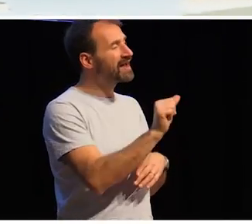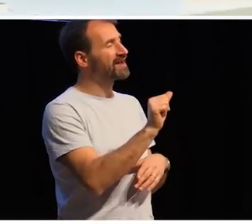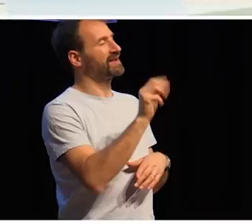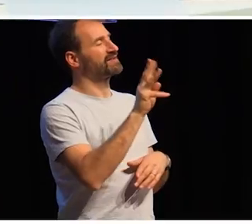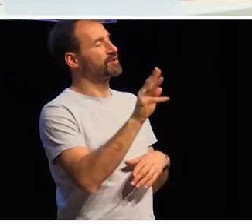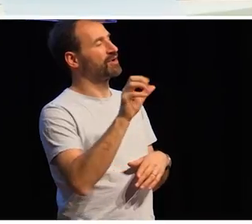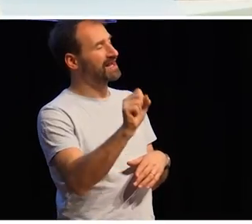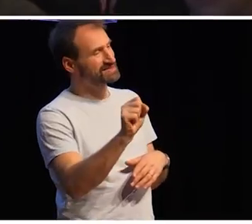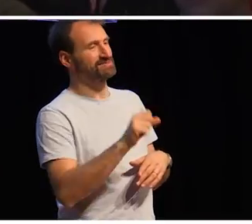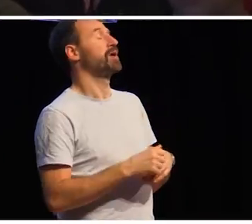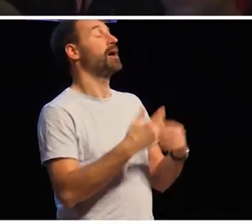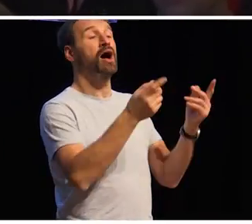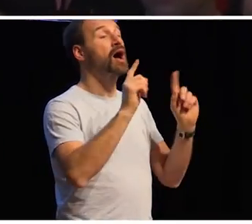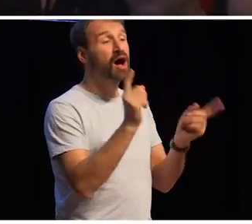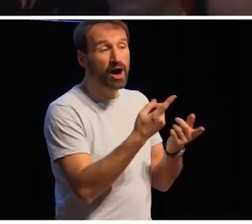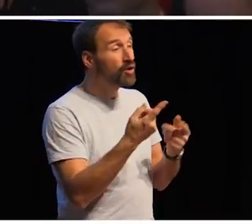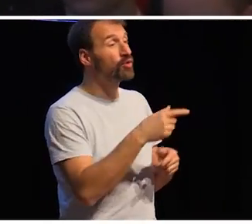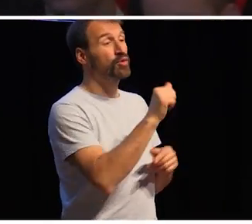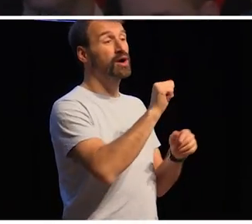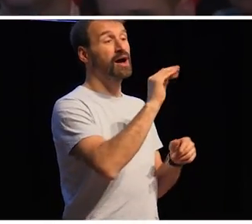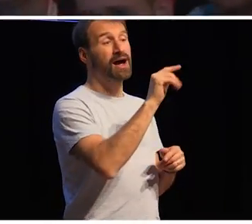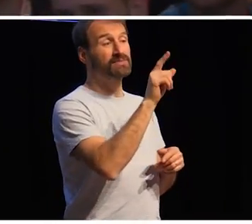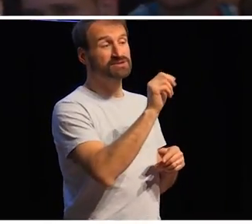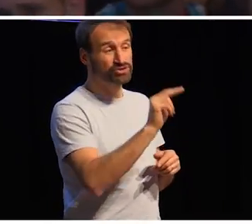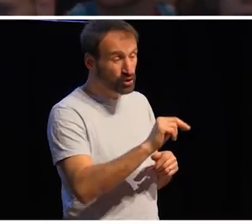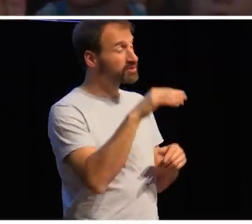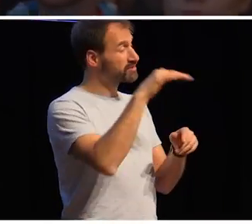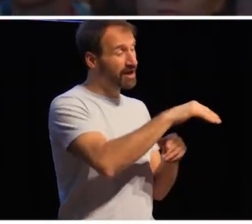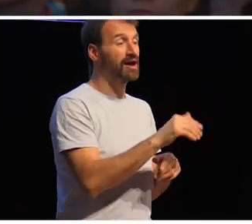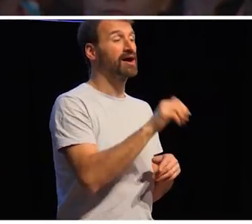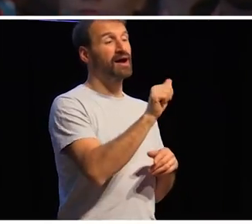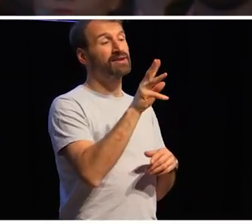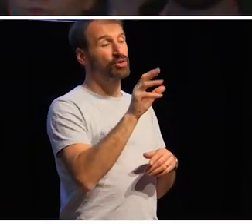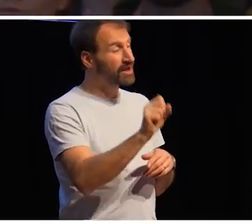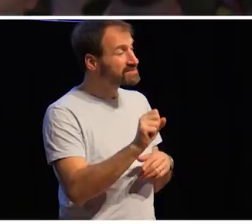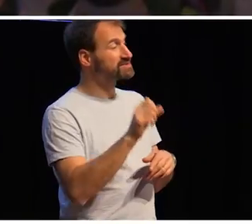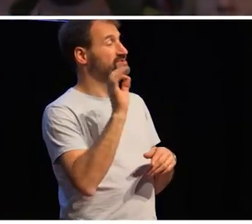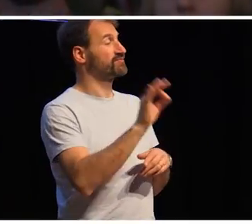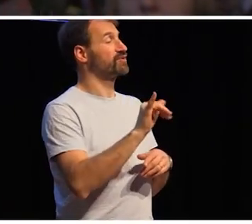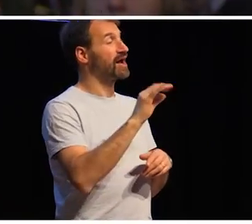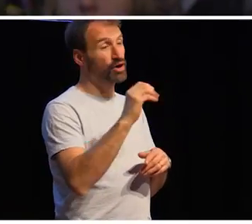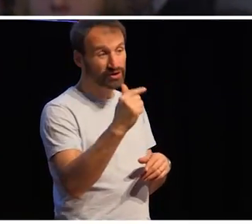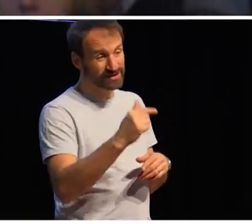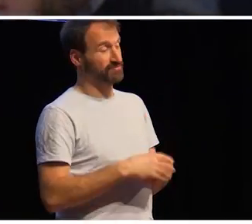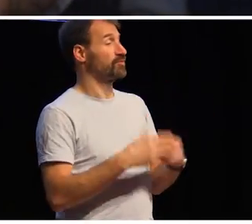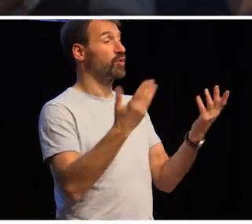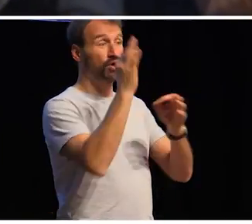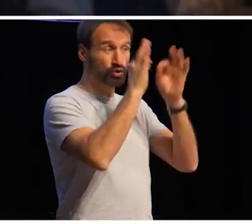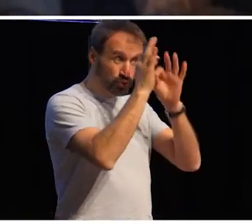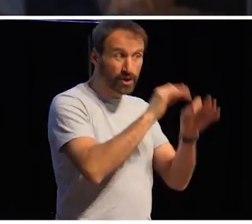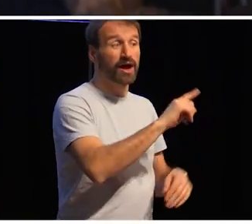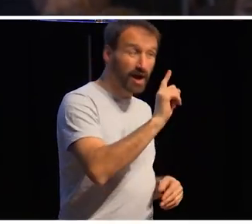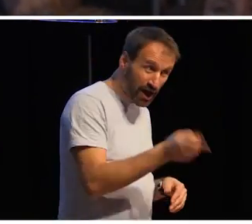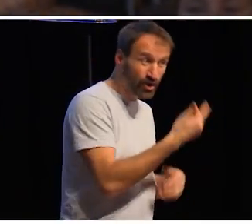But Amazon also offers AWS for IoT. And there is also a Google one for Internet of Things as well.